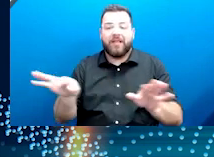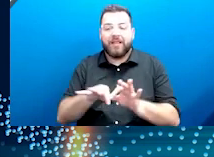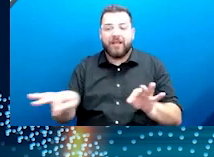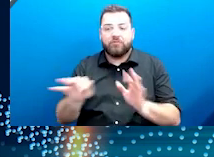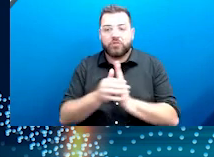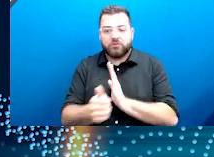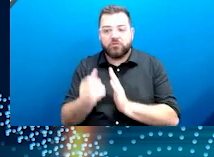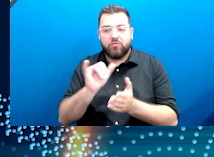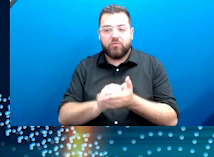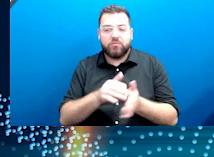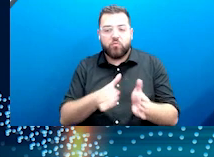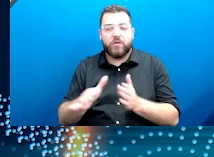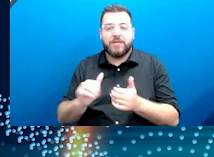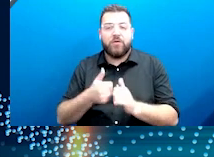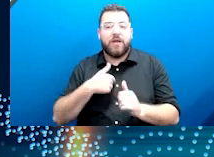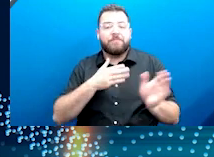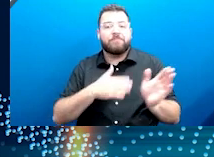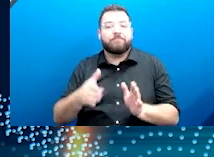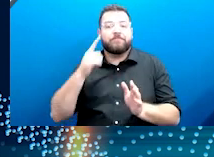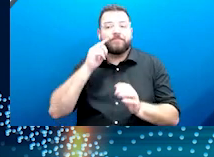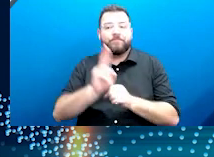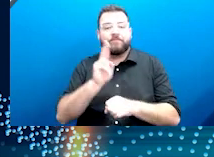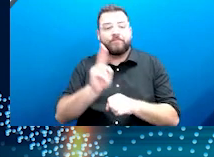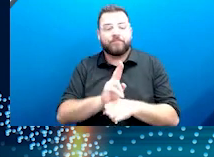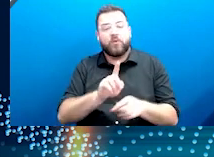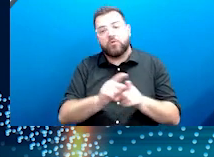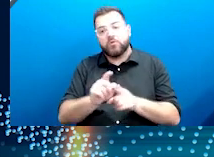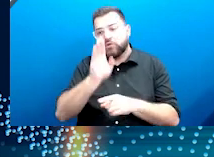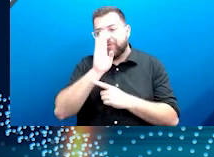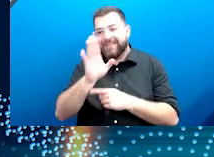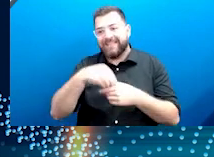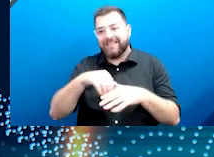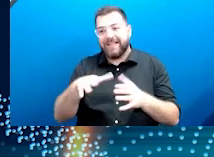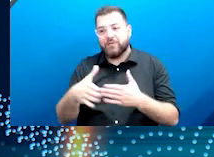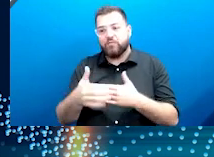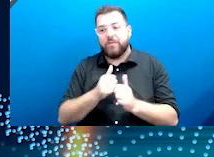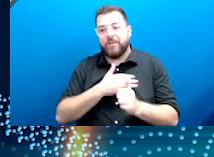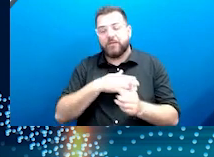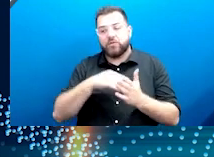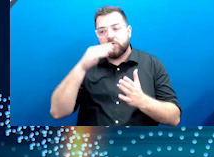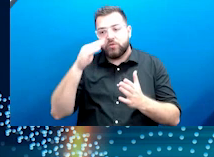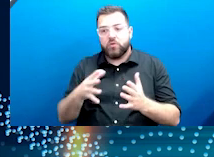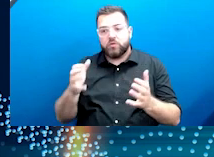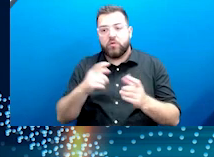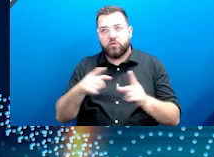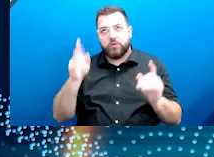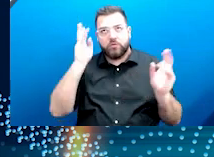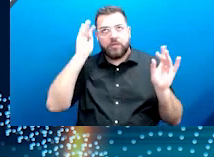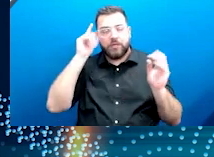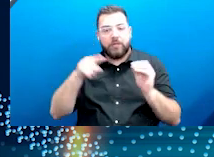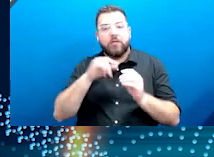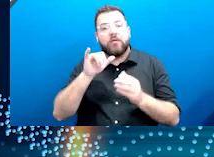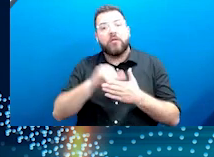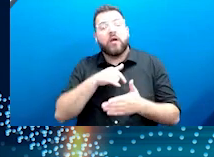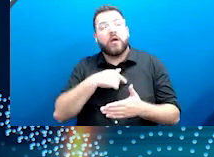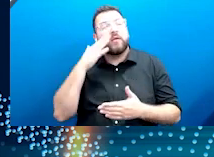going to be using it, along, directly in the classroom with my students. So just wanted you to think about that. I know